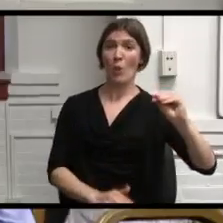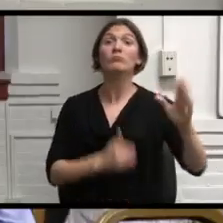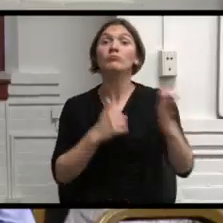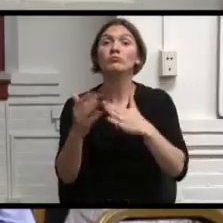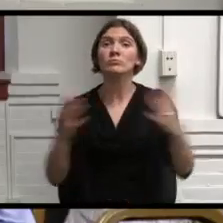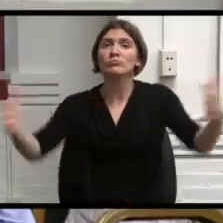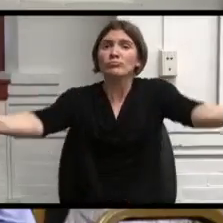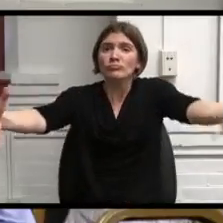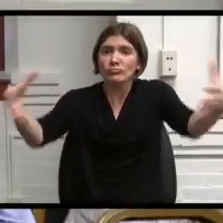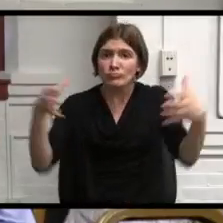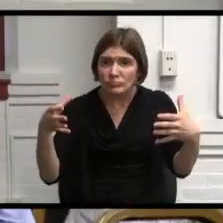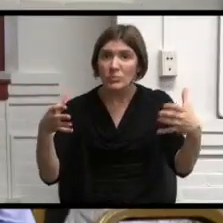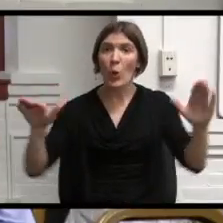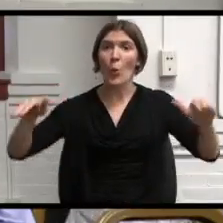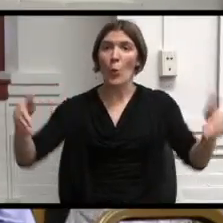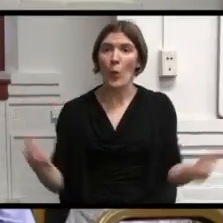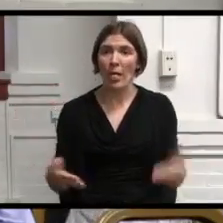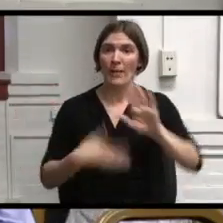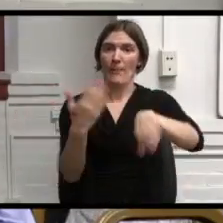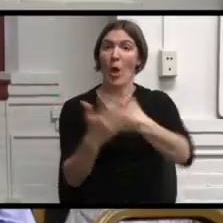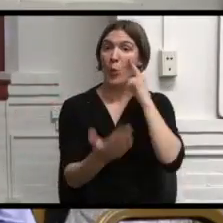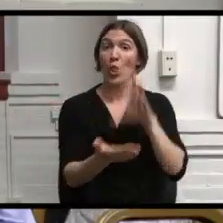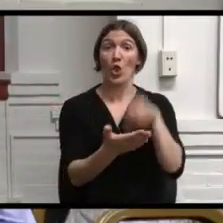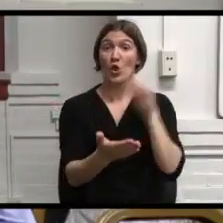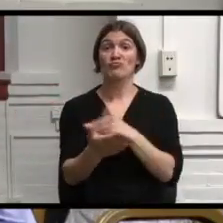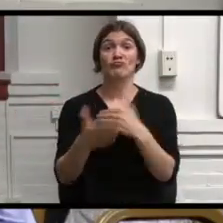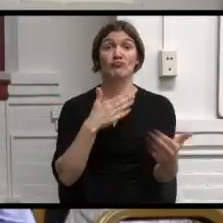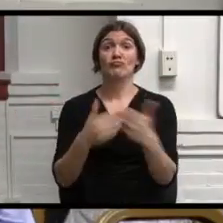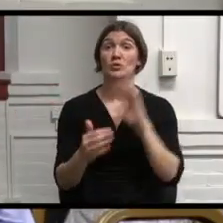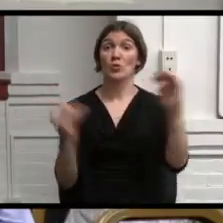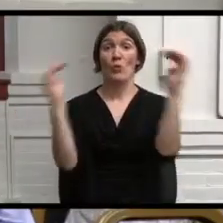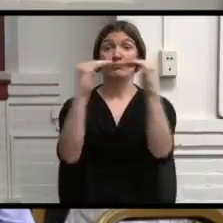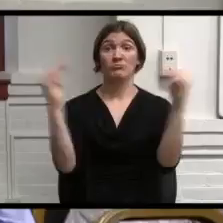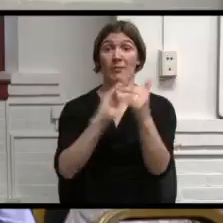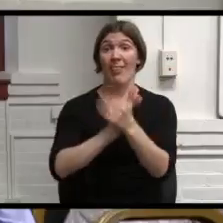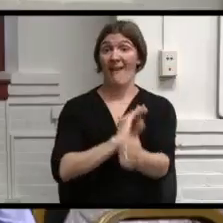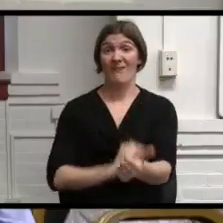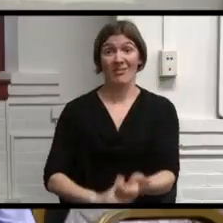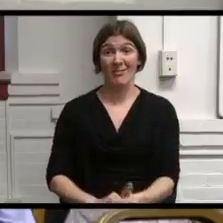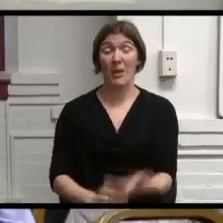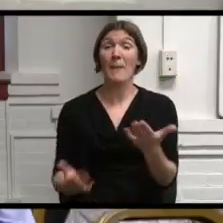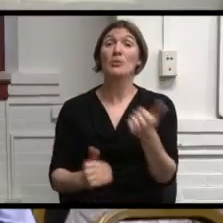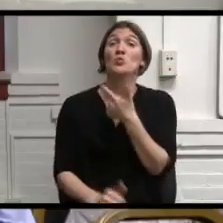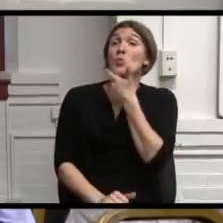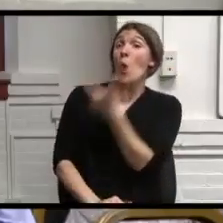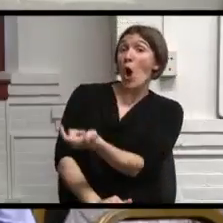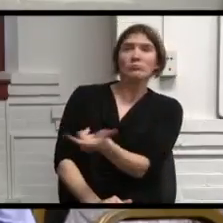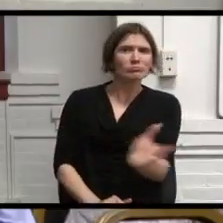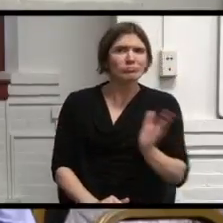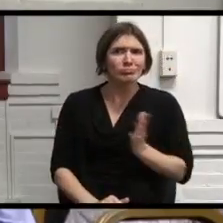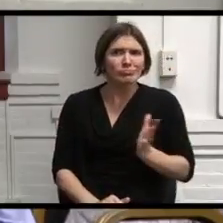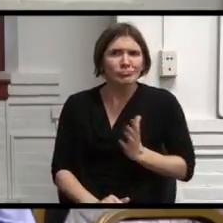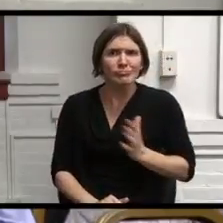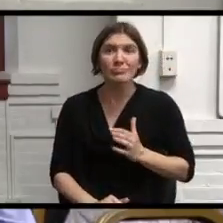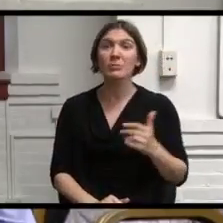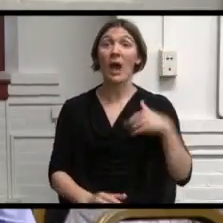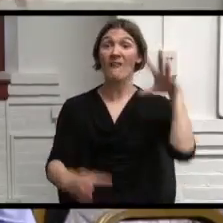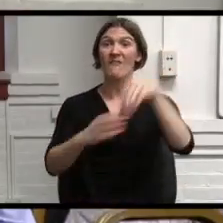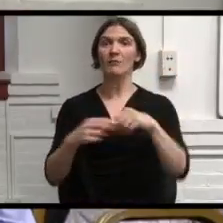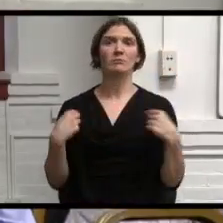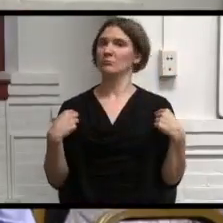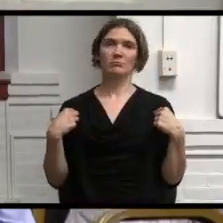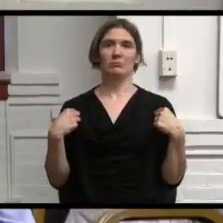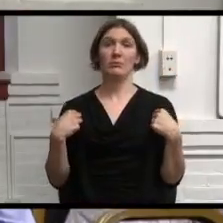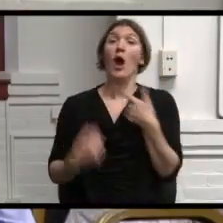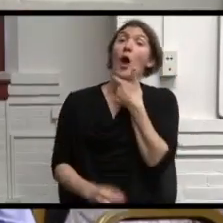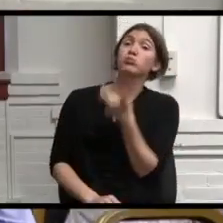and you will get a lot out of this festival. You could just want to watch dance. You don't want anything to do with doing